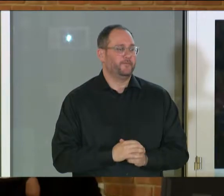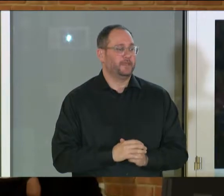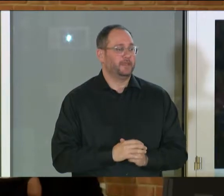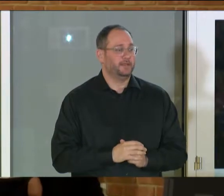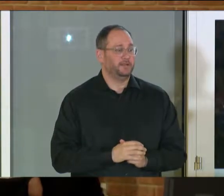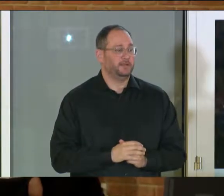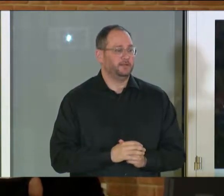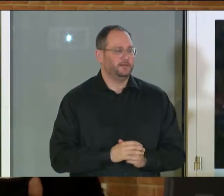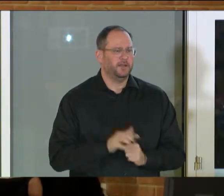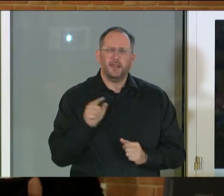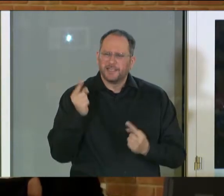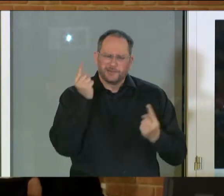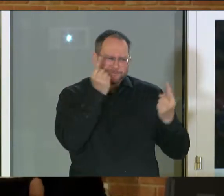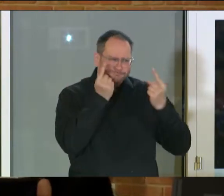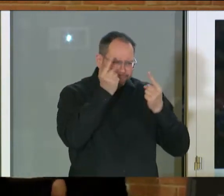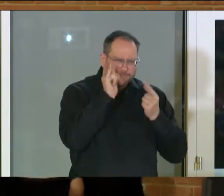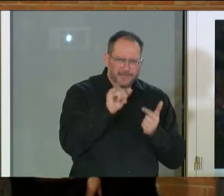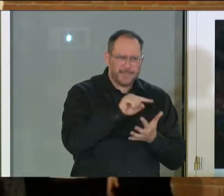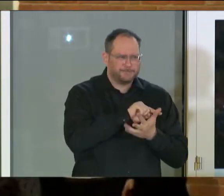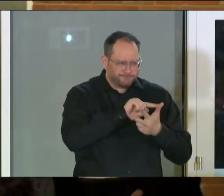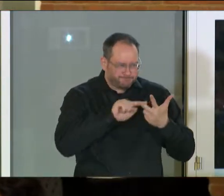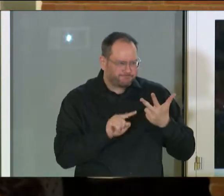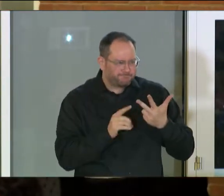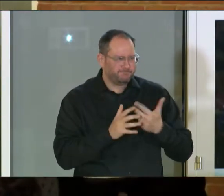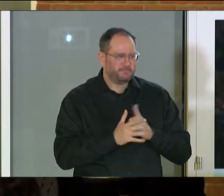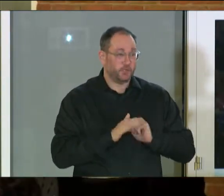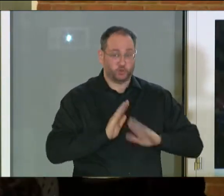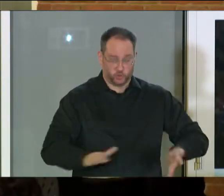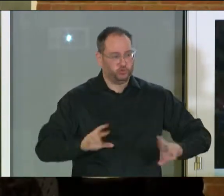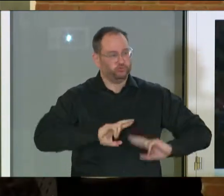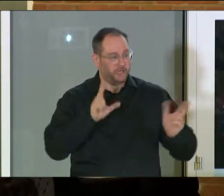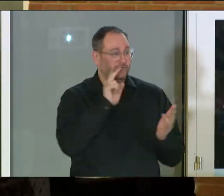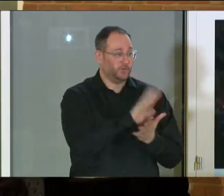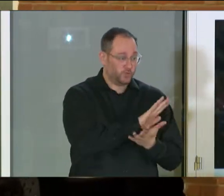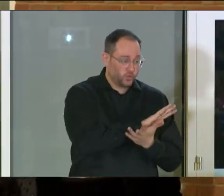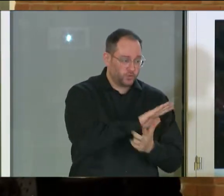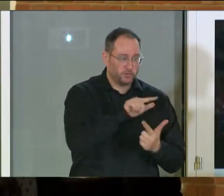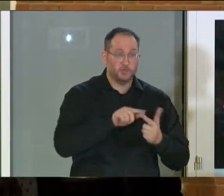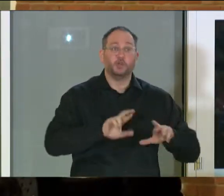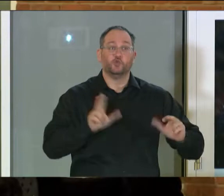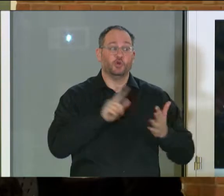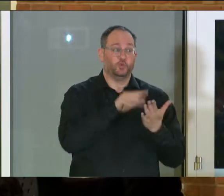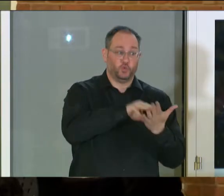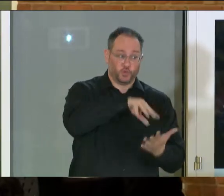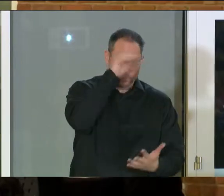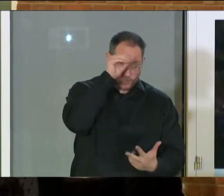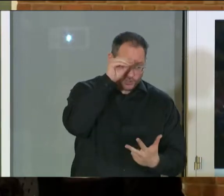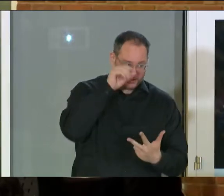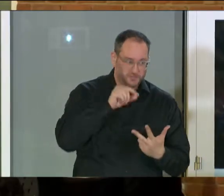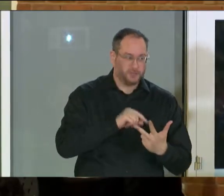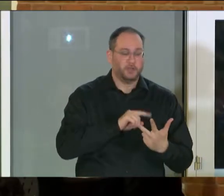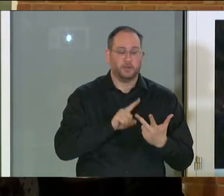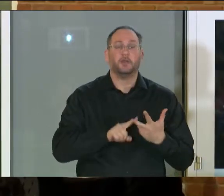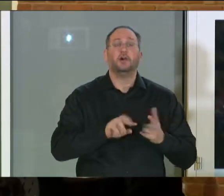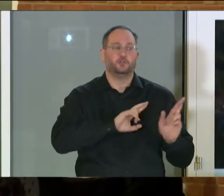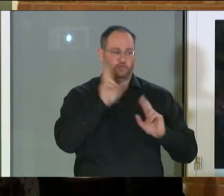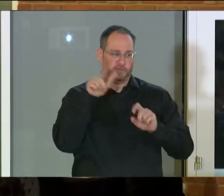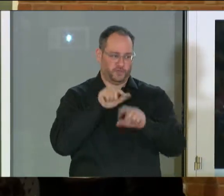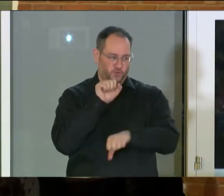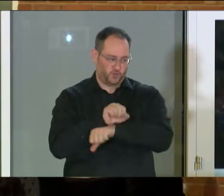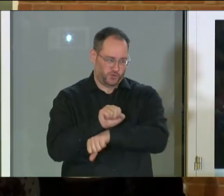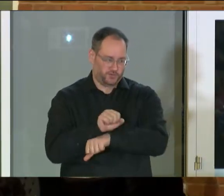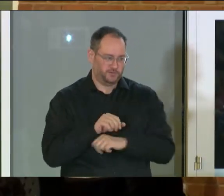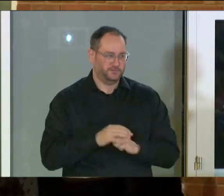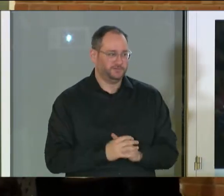three things. Children are ready for school, children who are in school are ready to learn, and those who graduate are ready